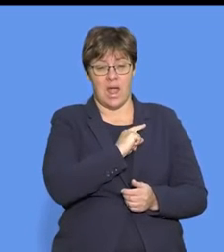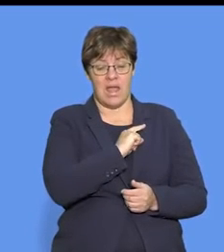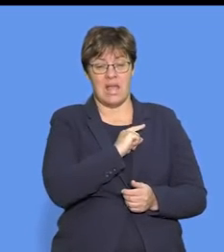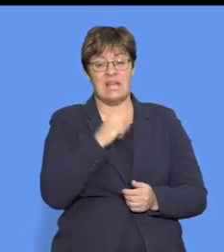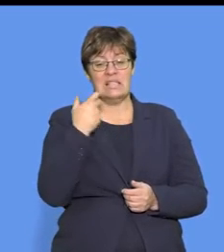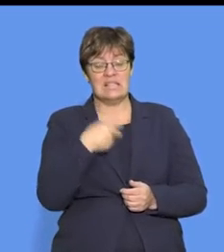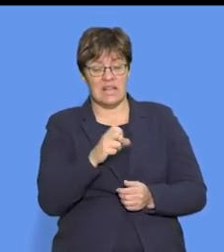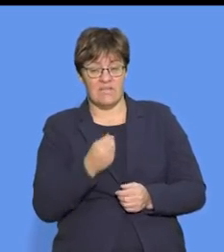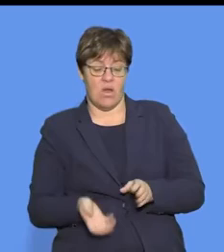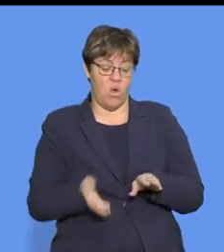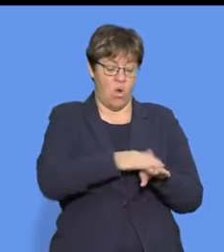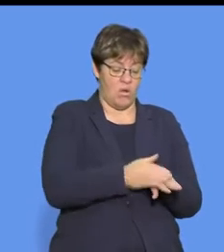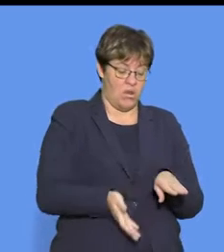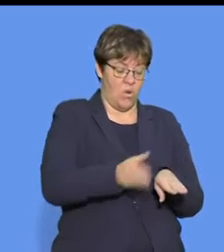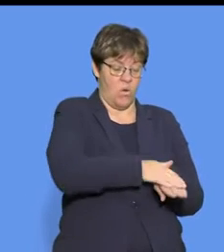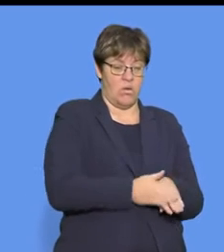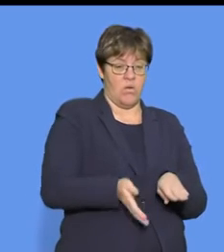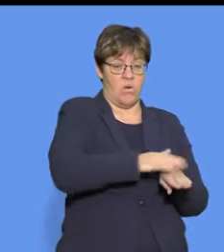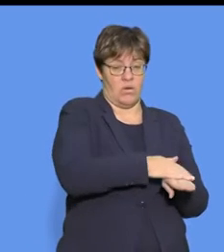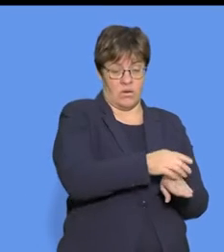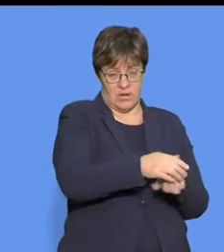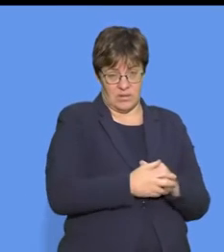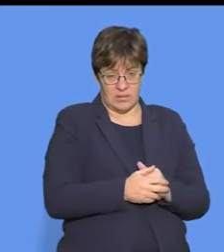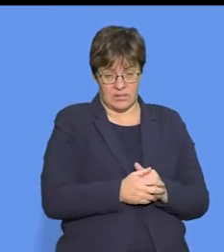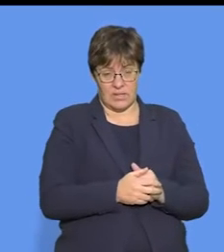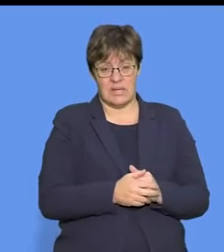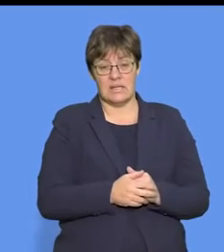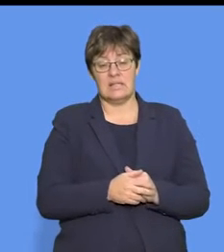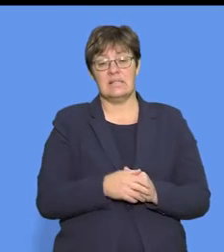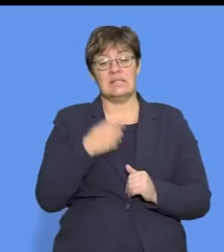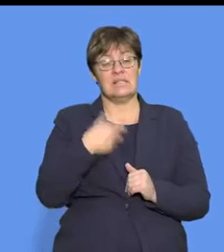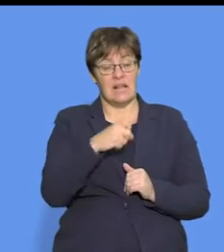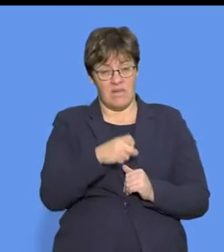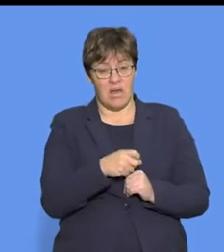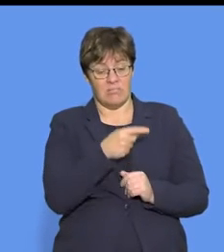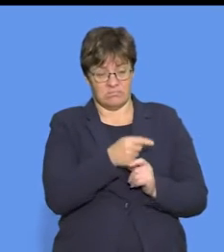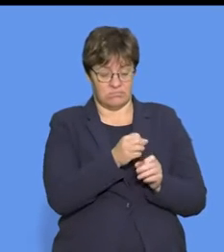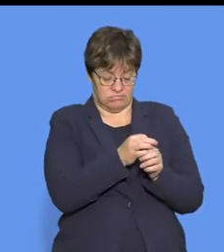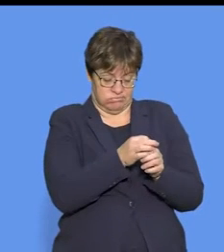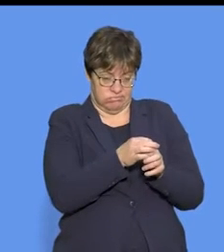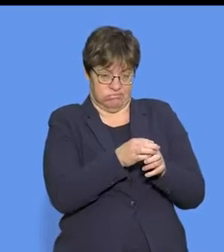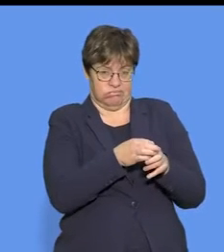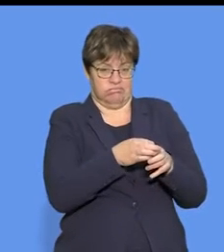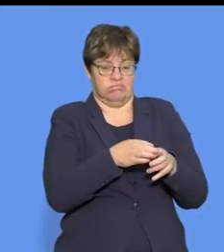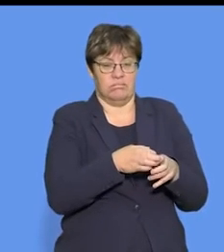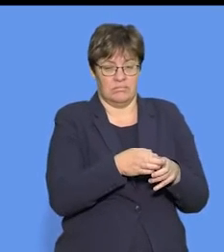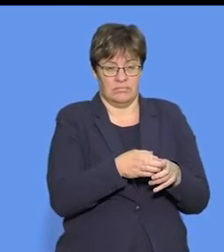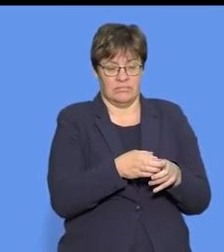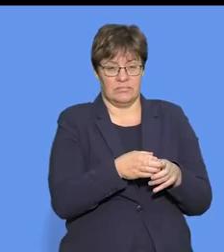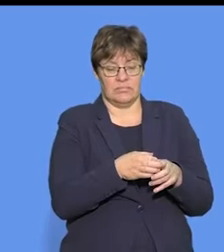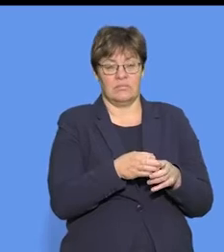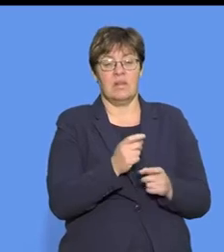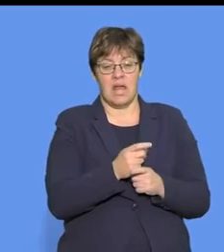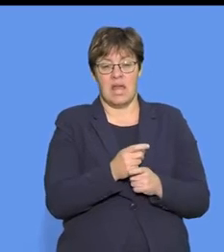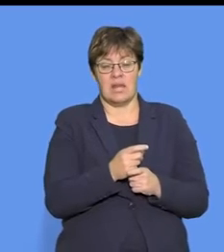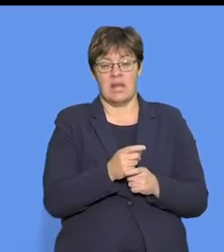Because silver is being deposited onto that electrode. The silver cathode is going to get bigger